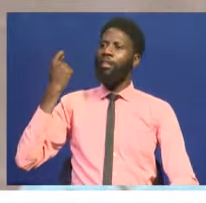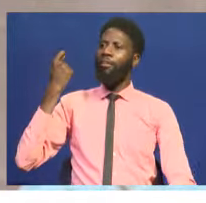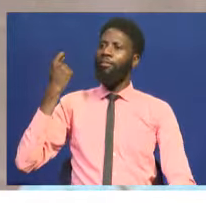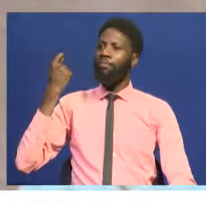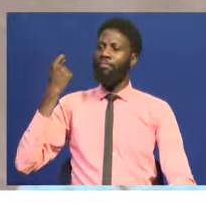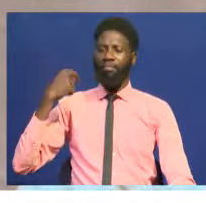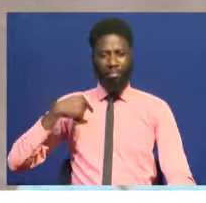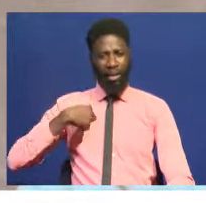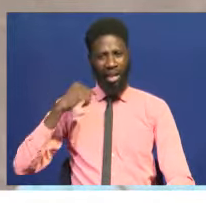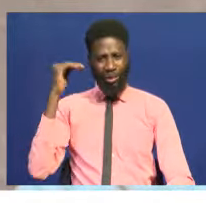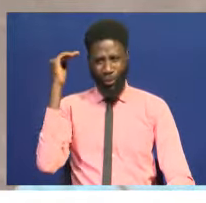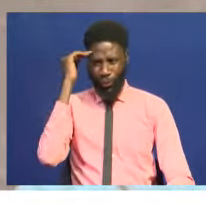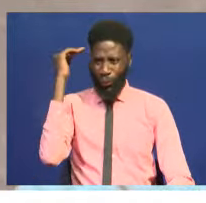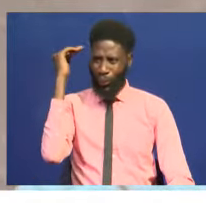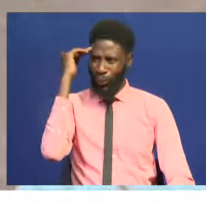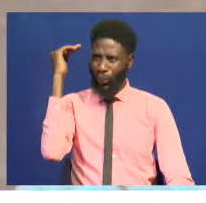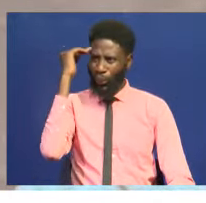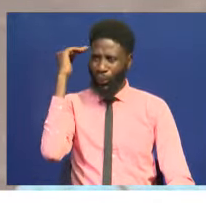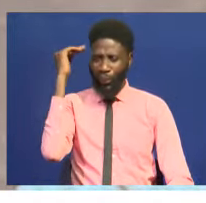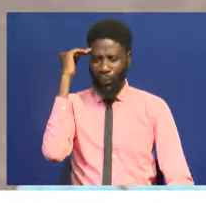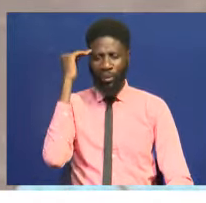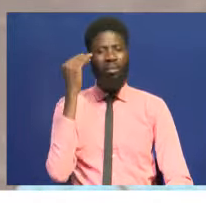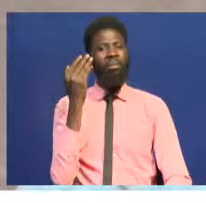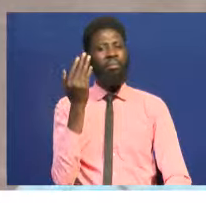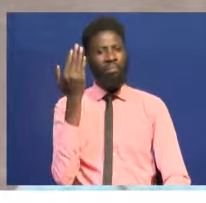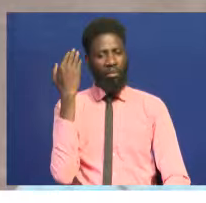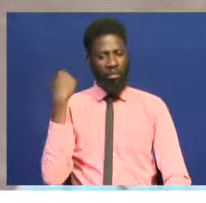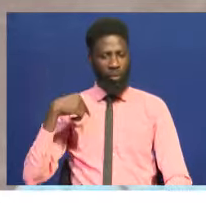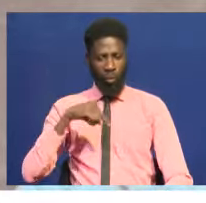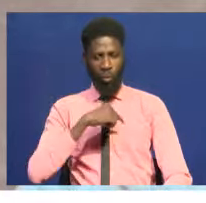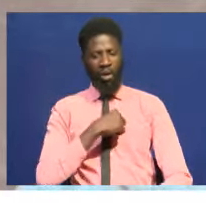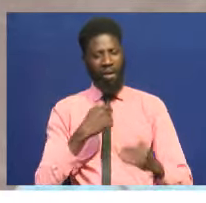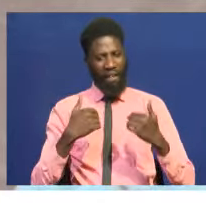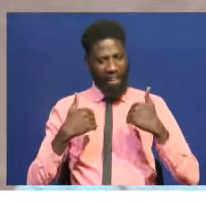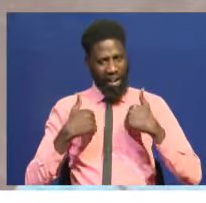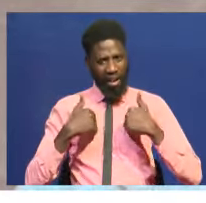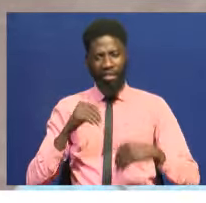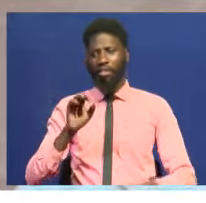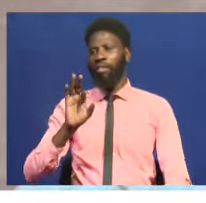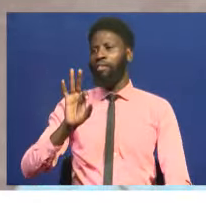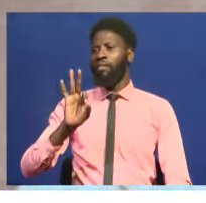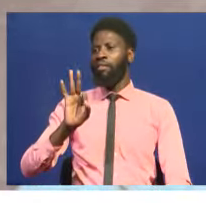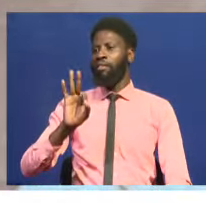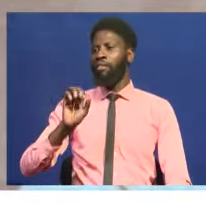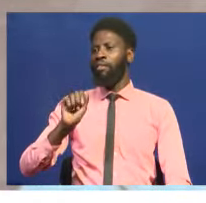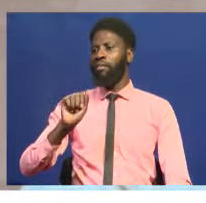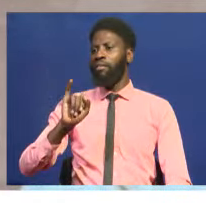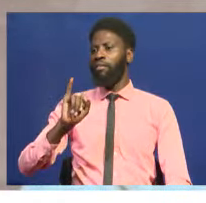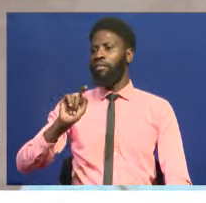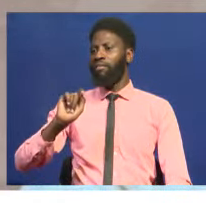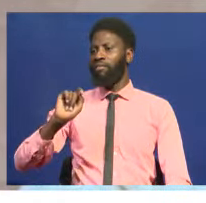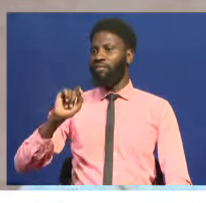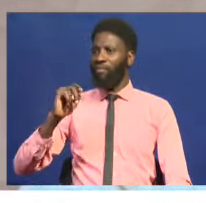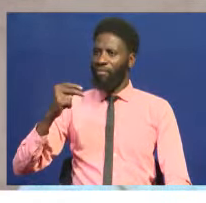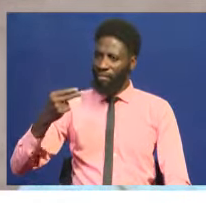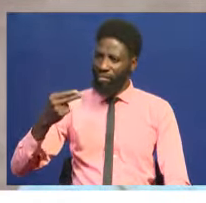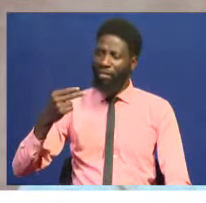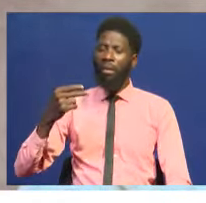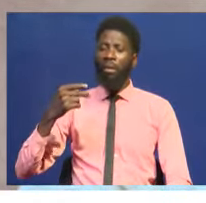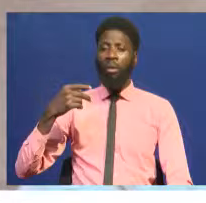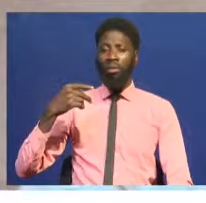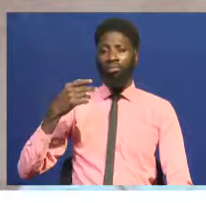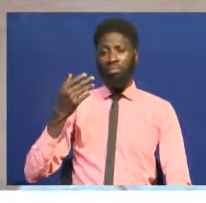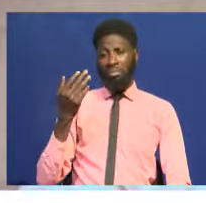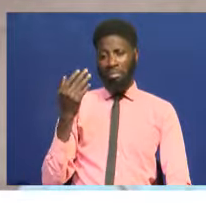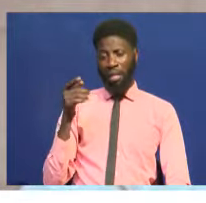And I know that we had faith, we had hope that he would